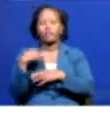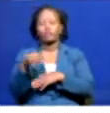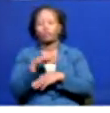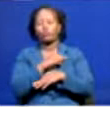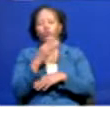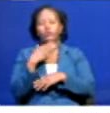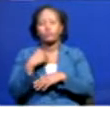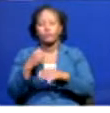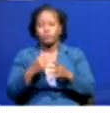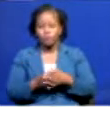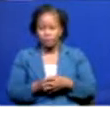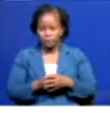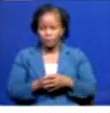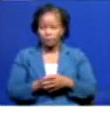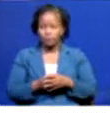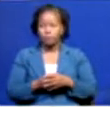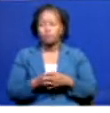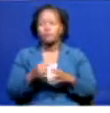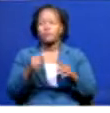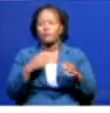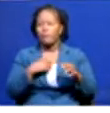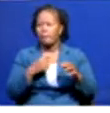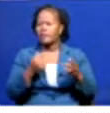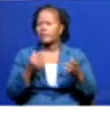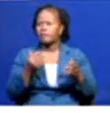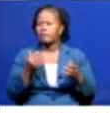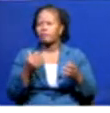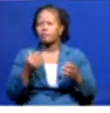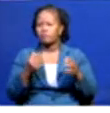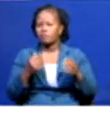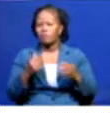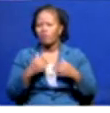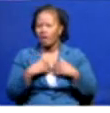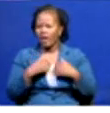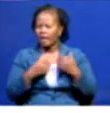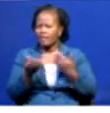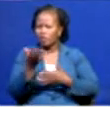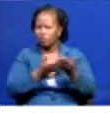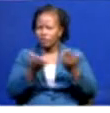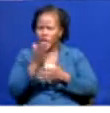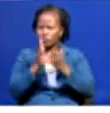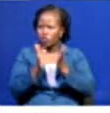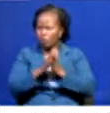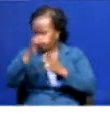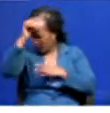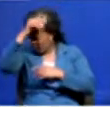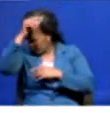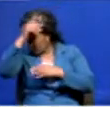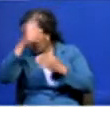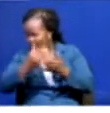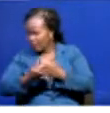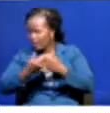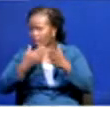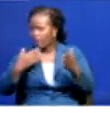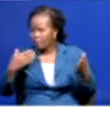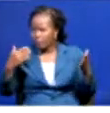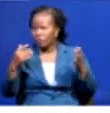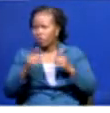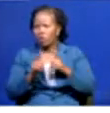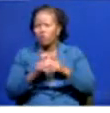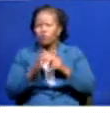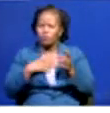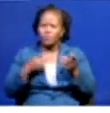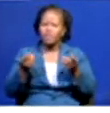want. I had a conversation with the graduates earlier, and I tried